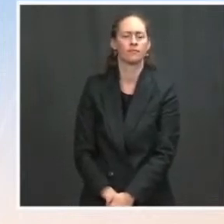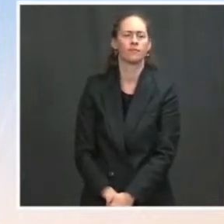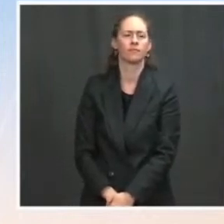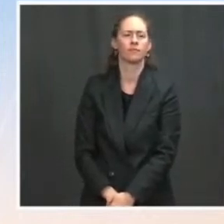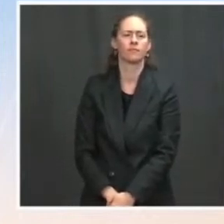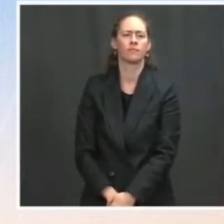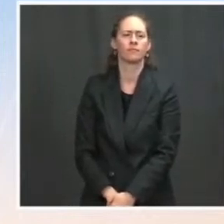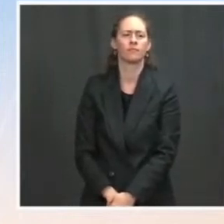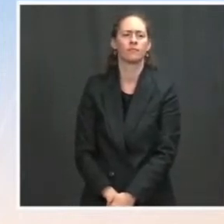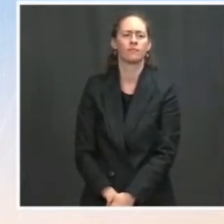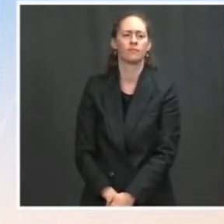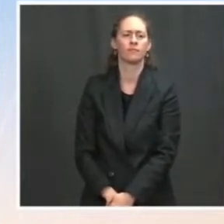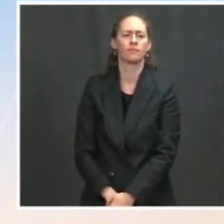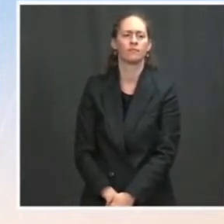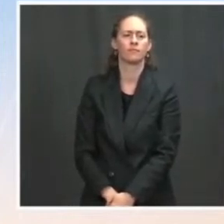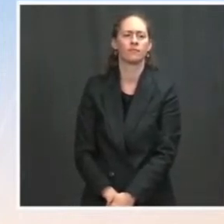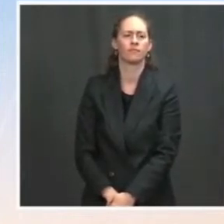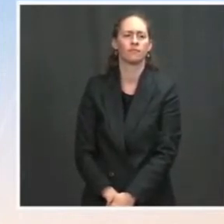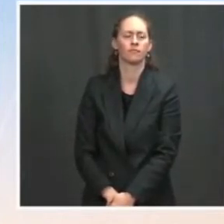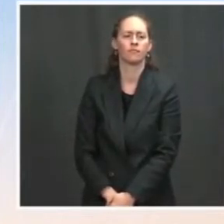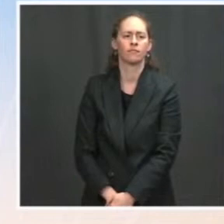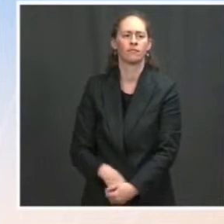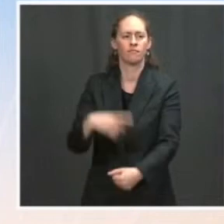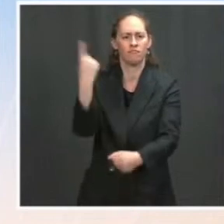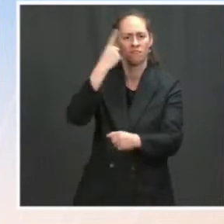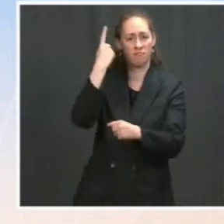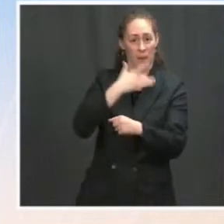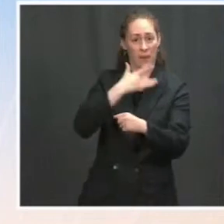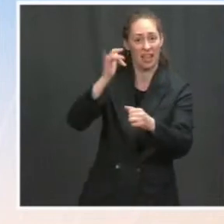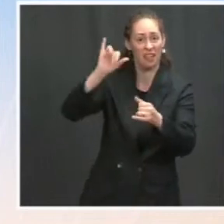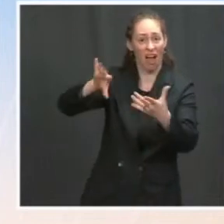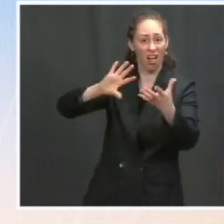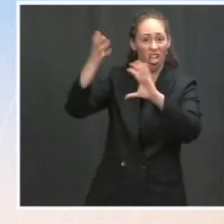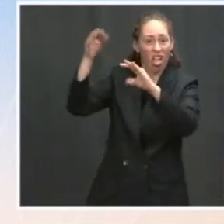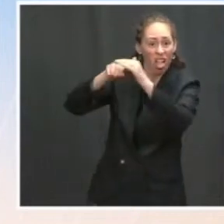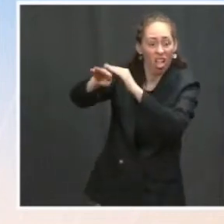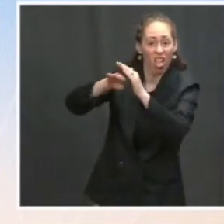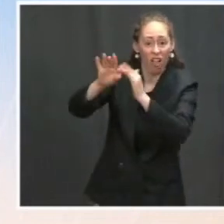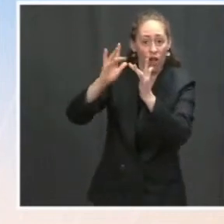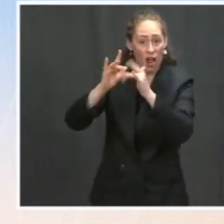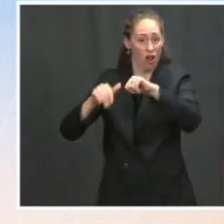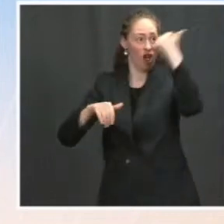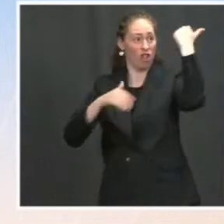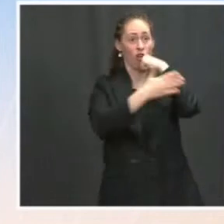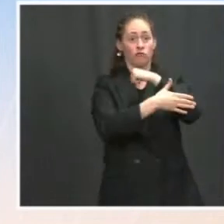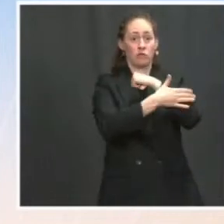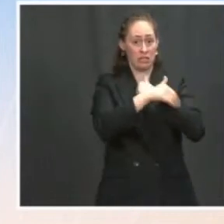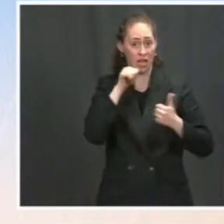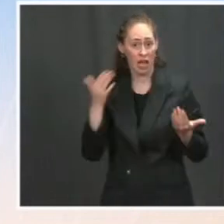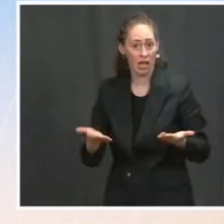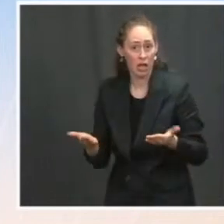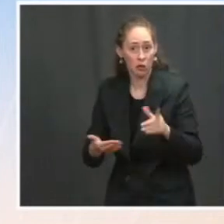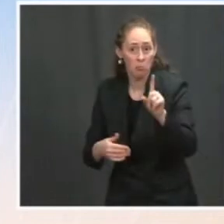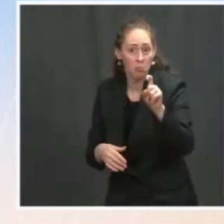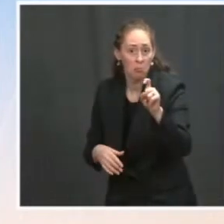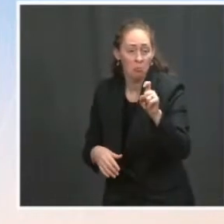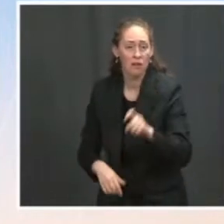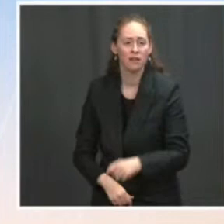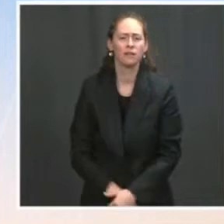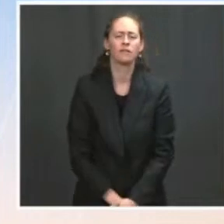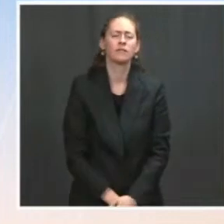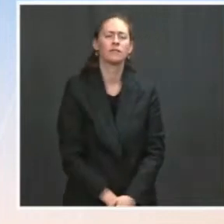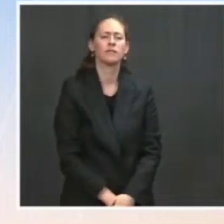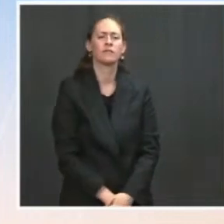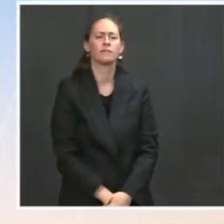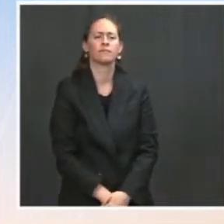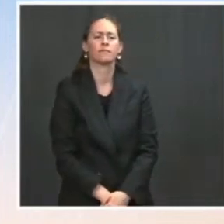this particular incident has any ties to Russia or other Eastern European criminals? At this time, we assess that DarkSide